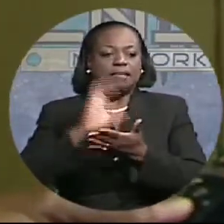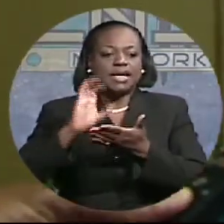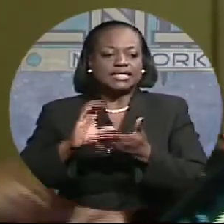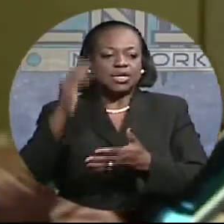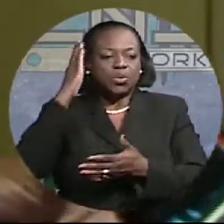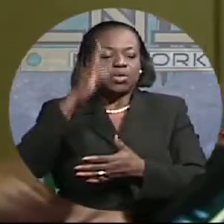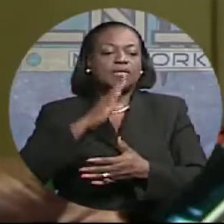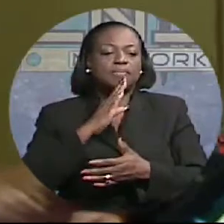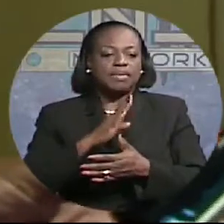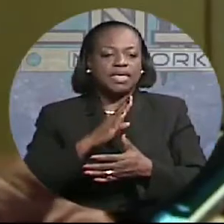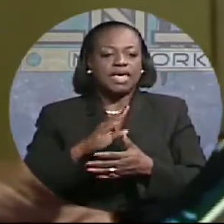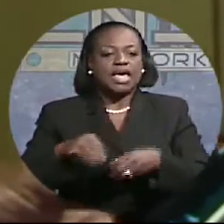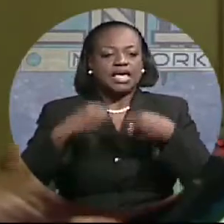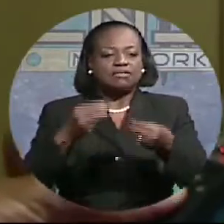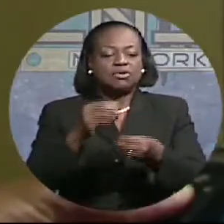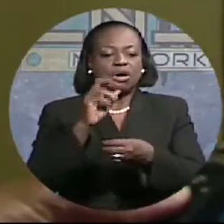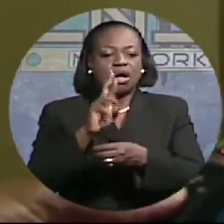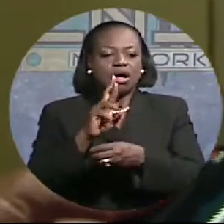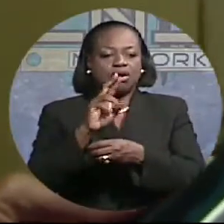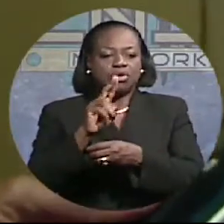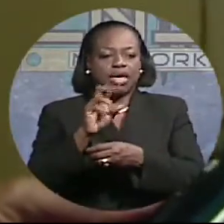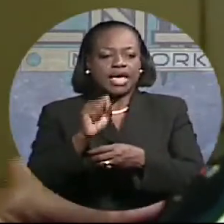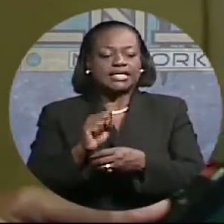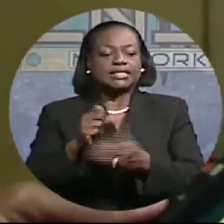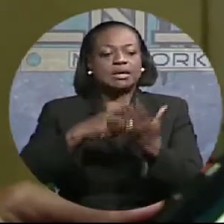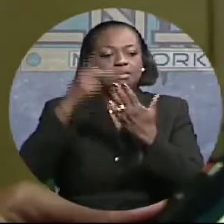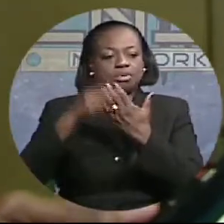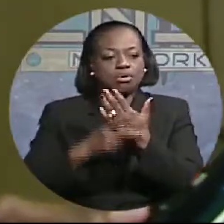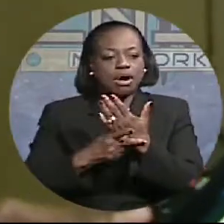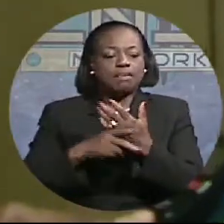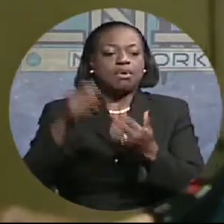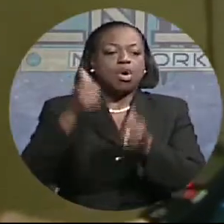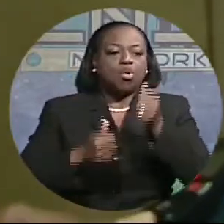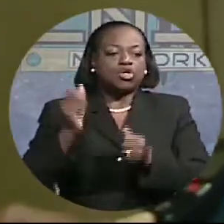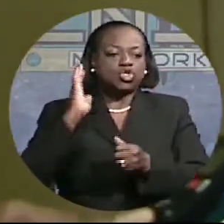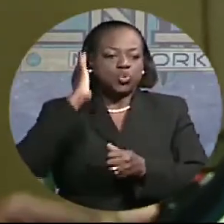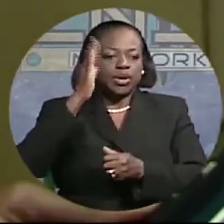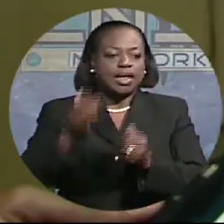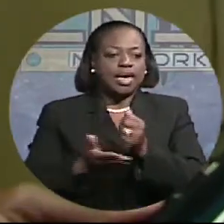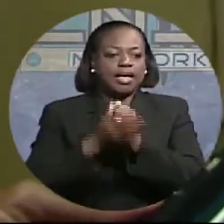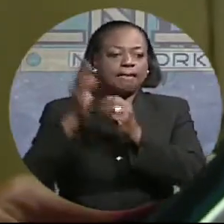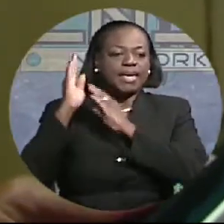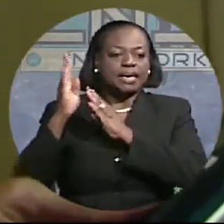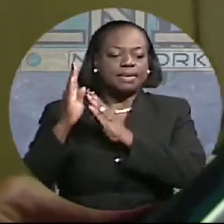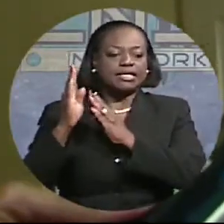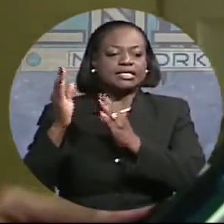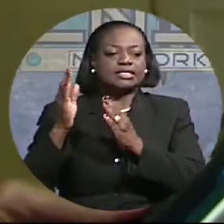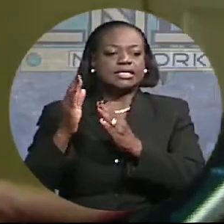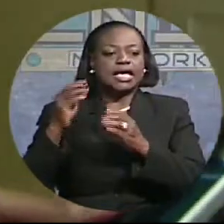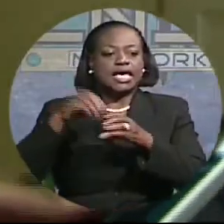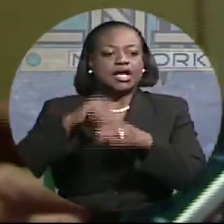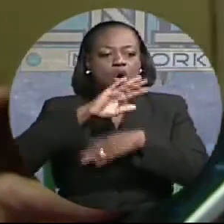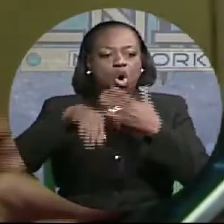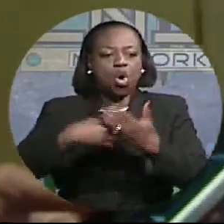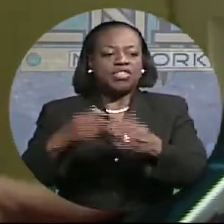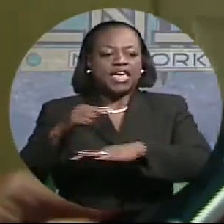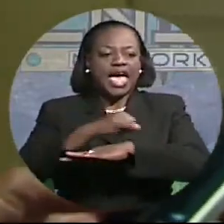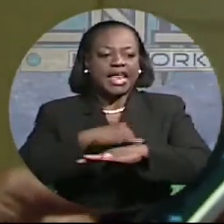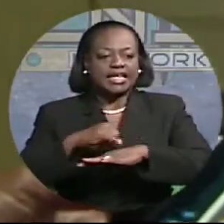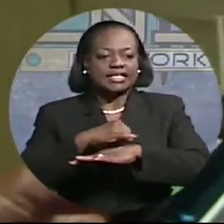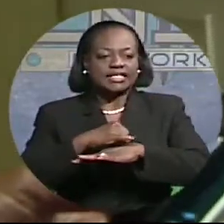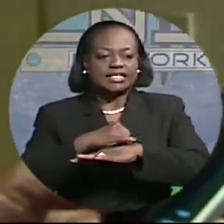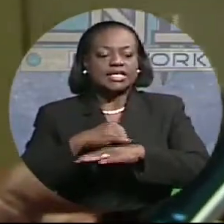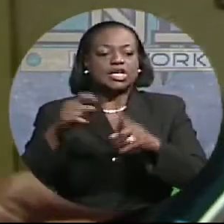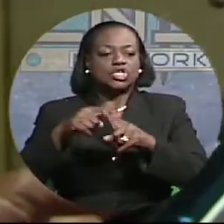the RESG program, which will enable Bahamians throughout the length and breadth of our islands to be able to install